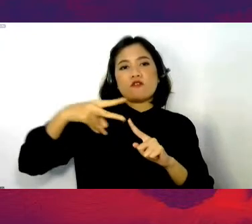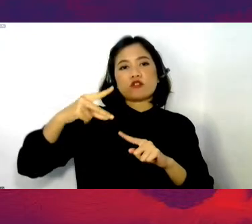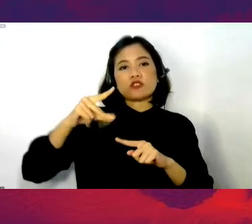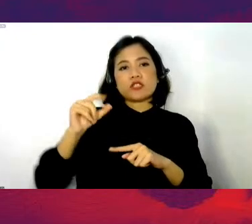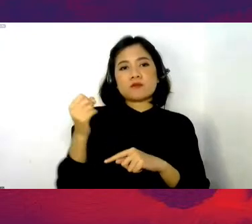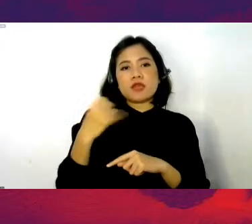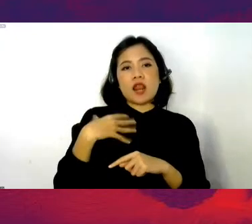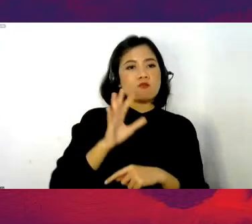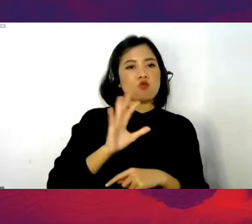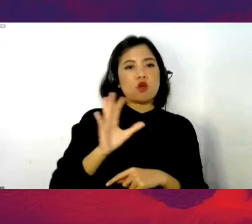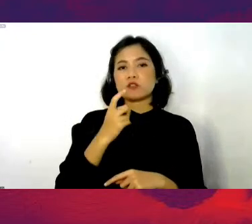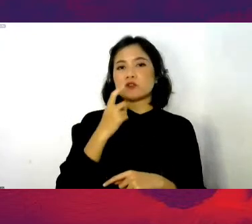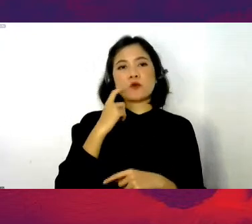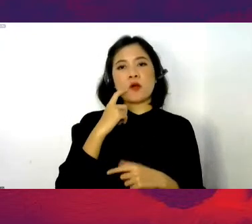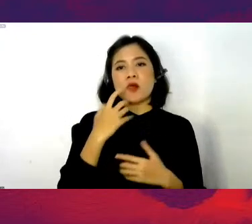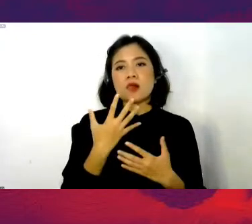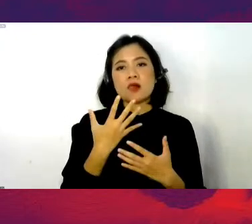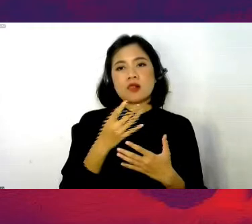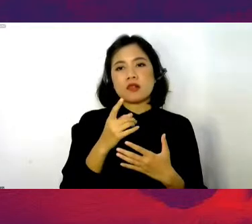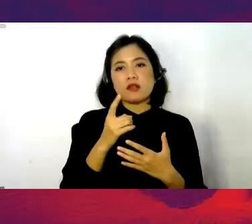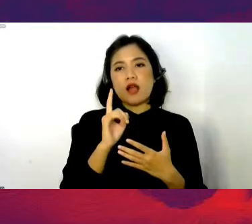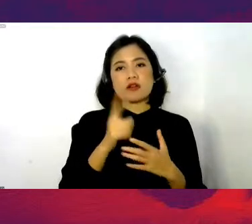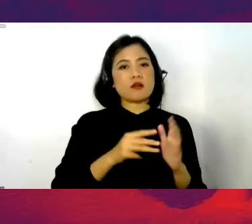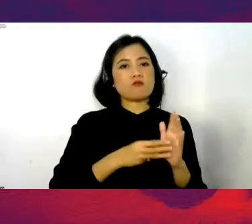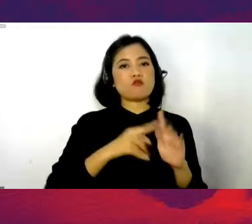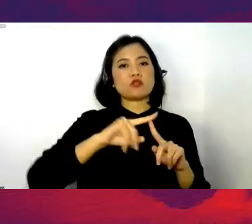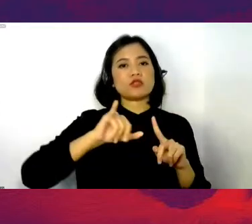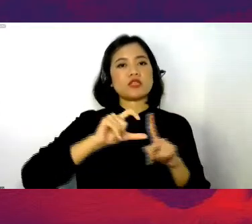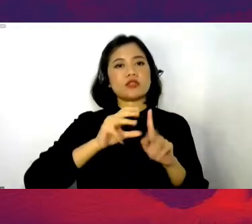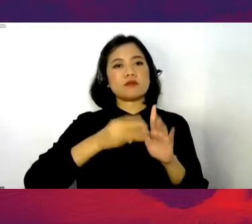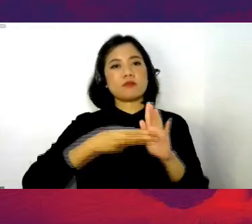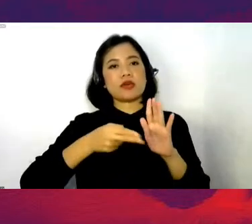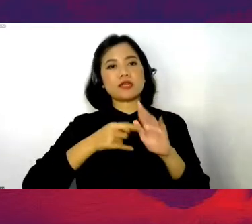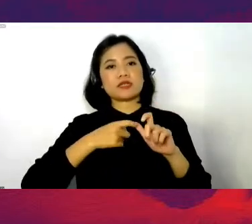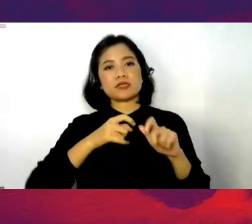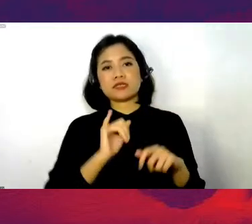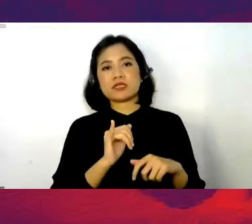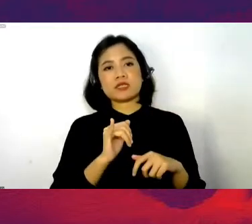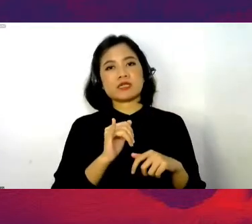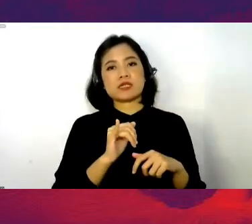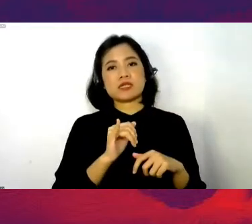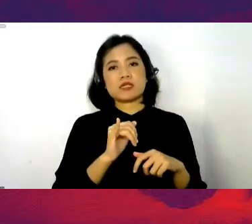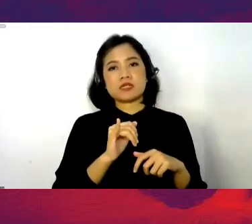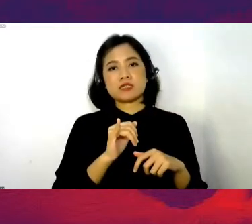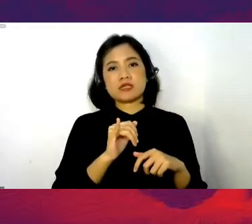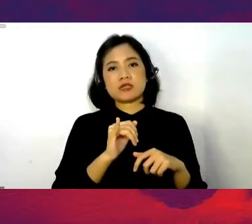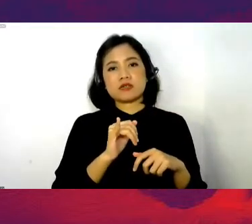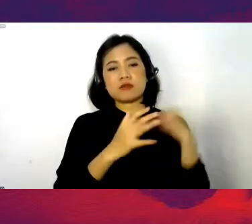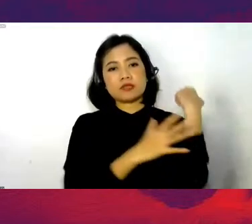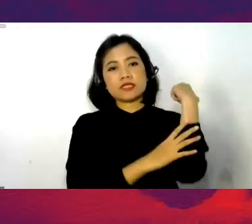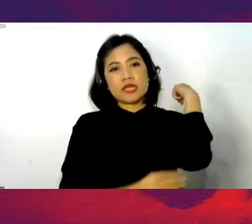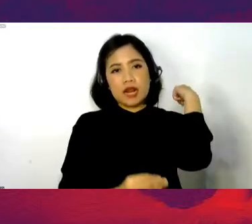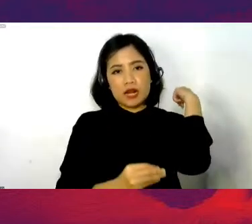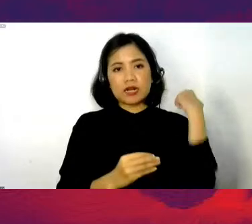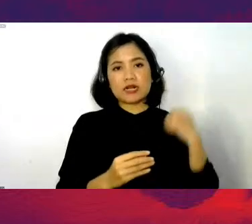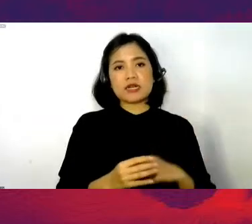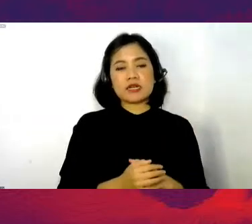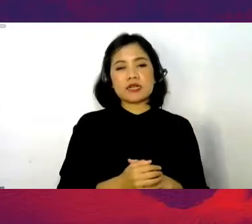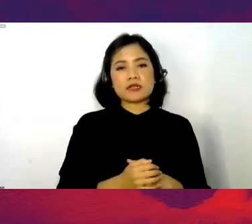July and also February. December or something like that. Pak Bambang was the Minister of Bappenas, always released that number.